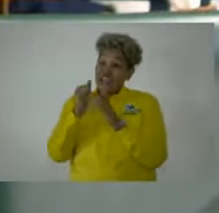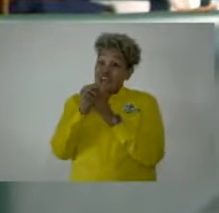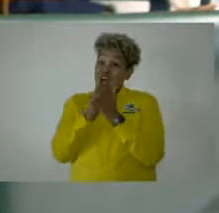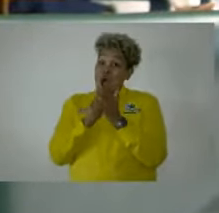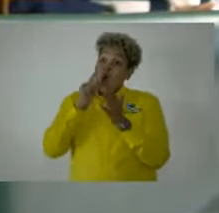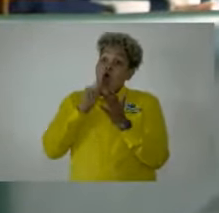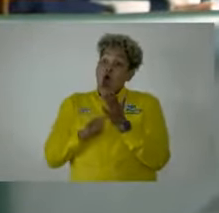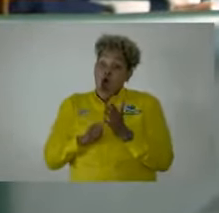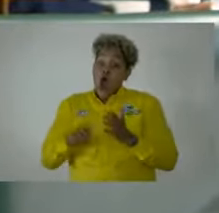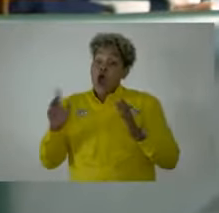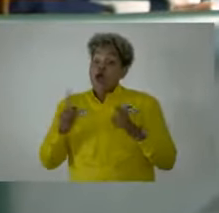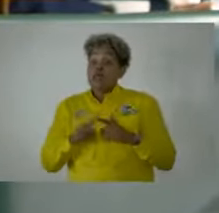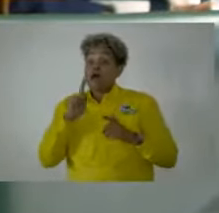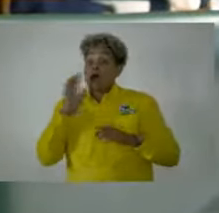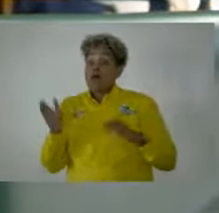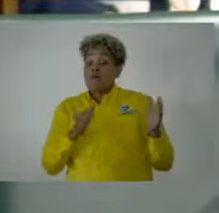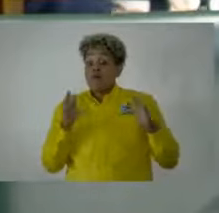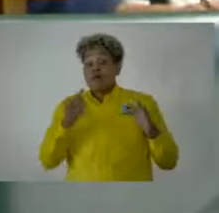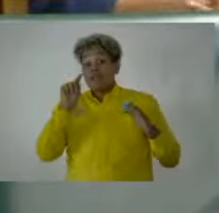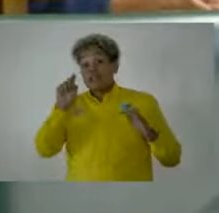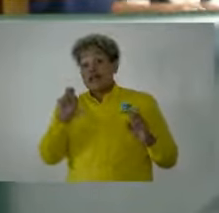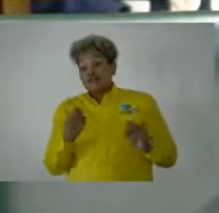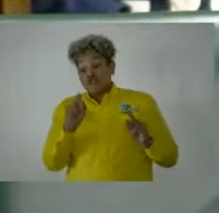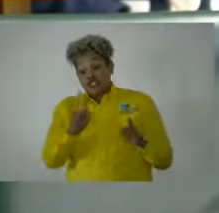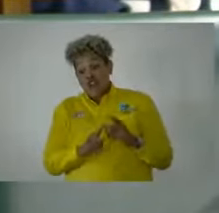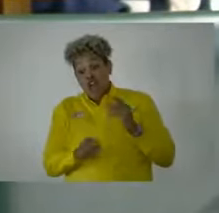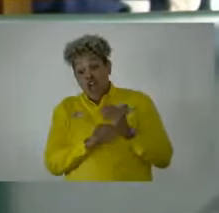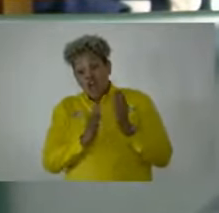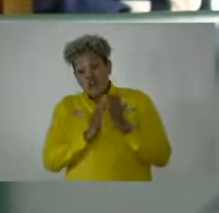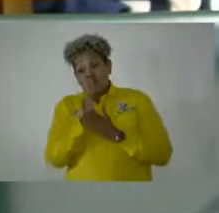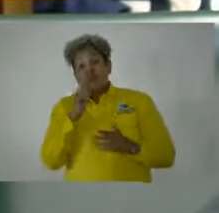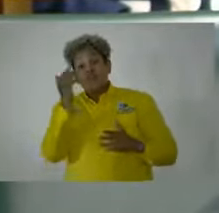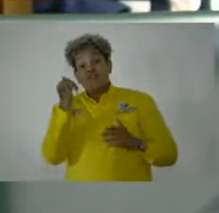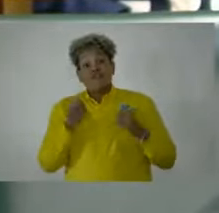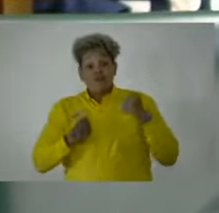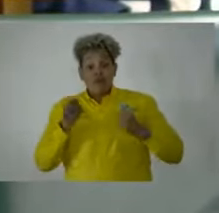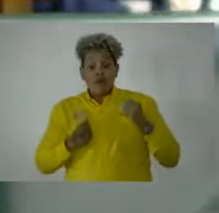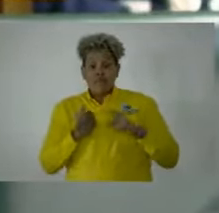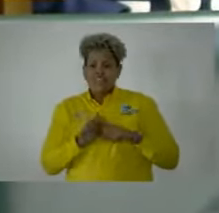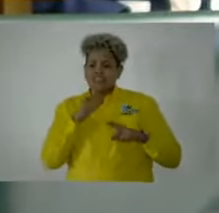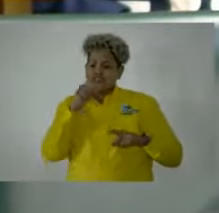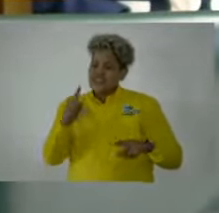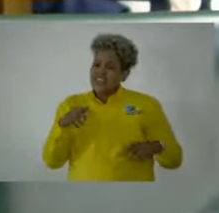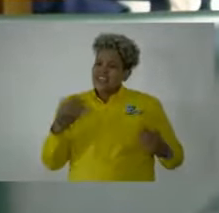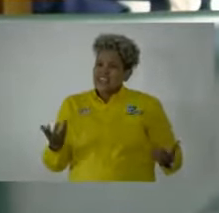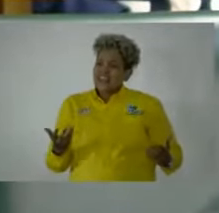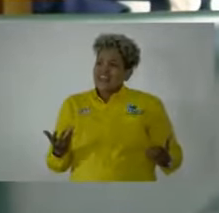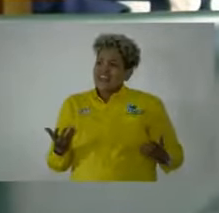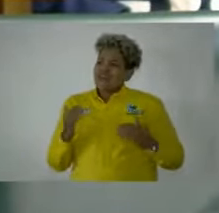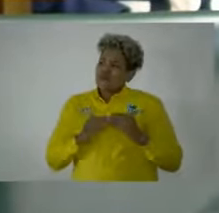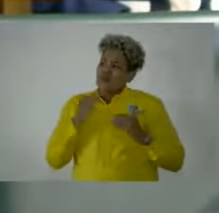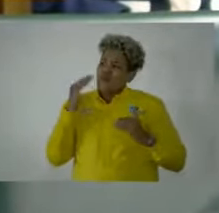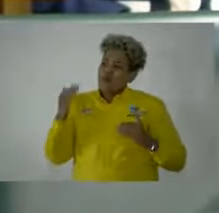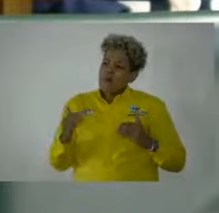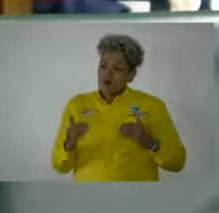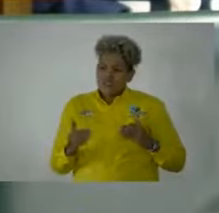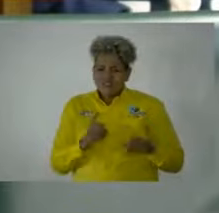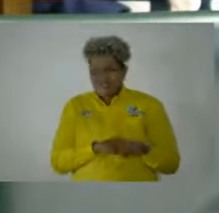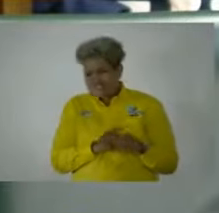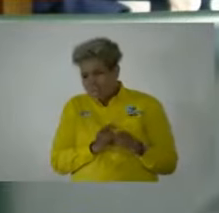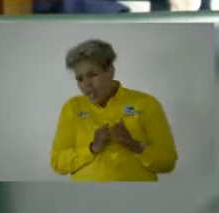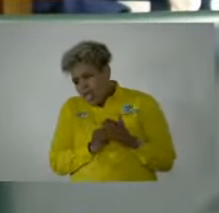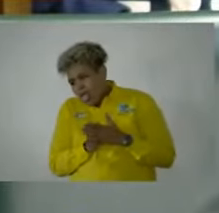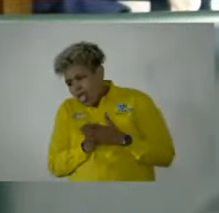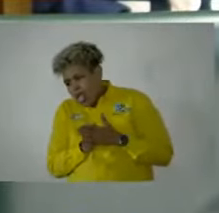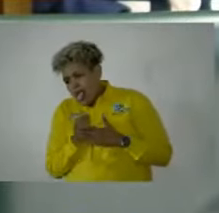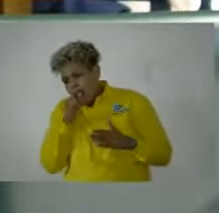audited and then preparing the tax returns all by the 15th March is really too much of a crunch.